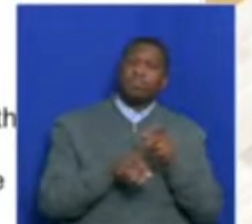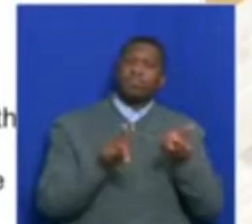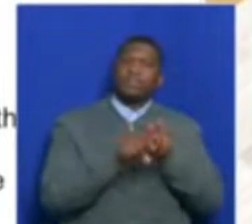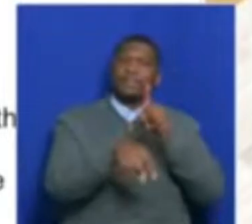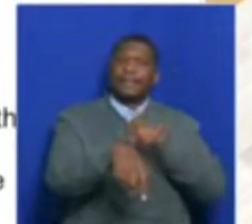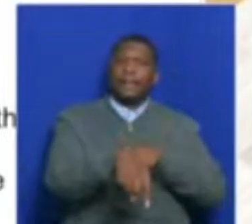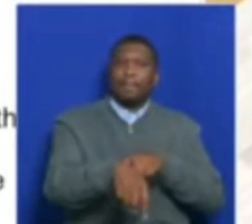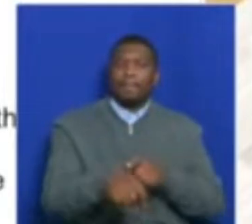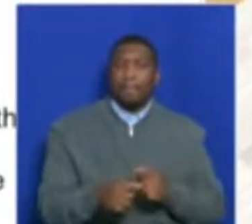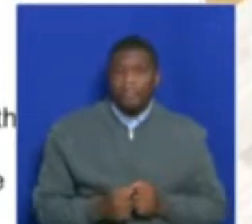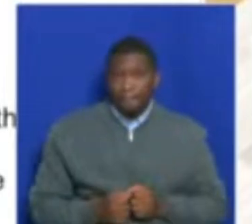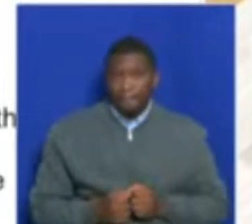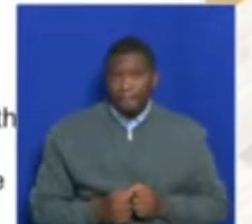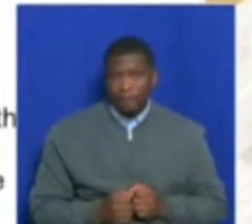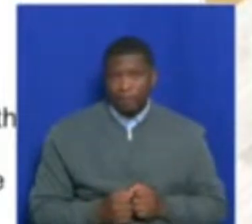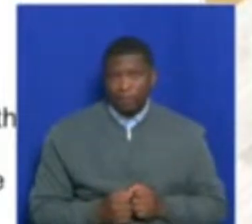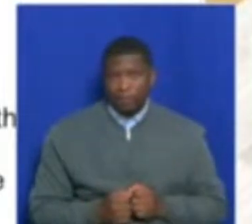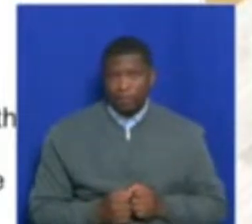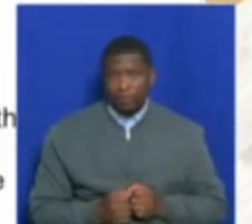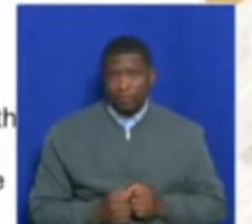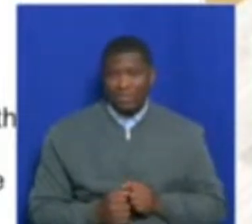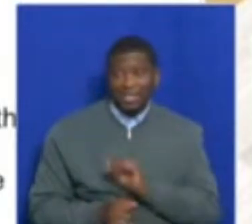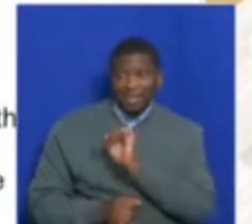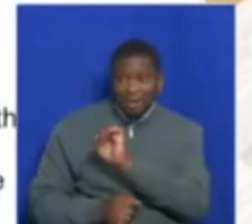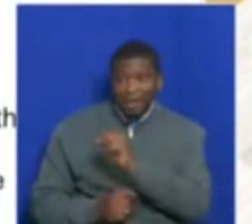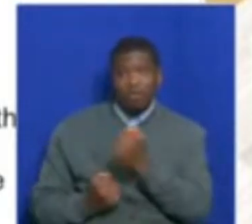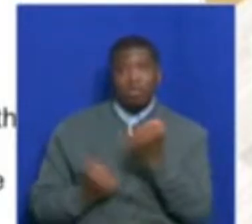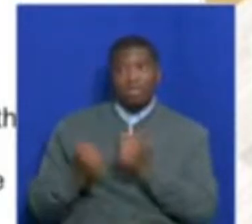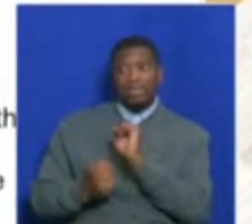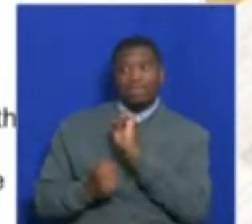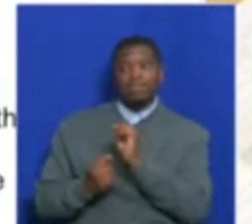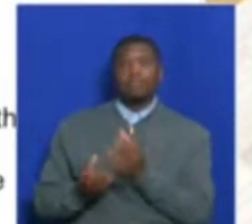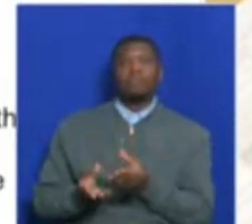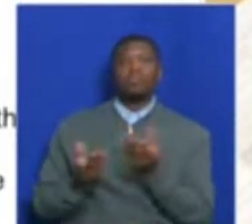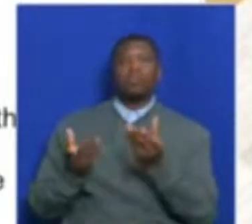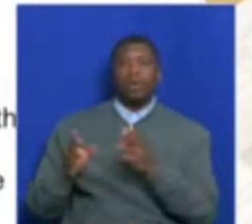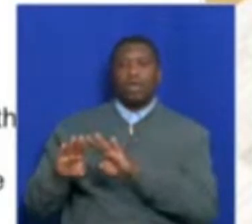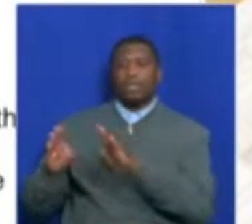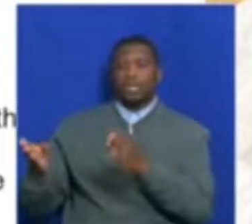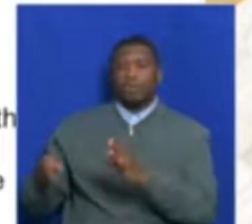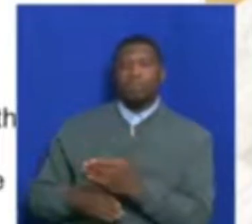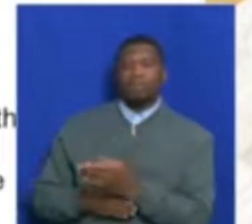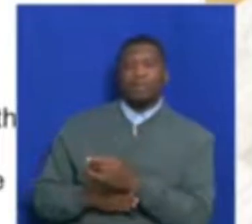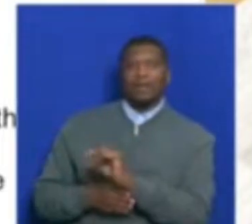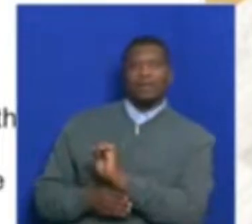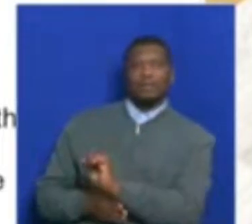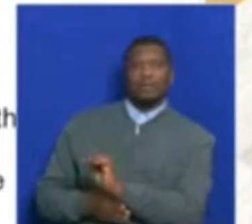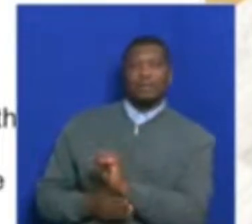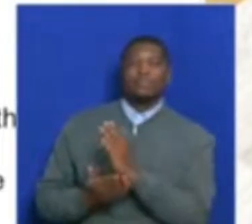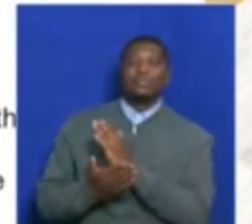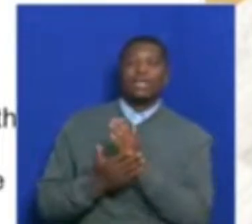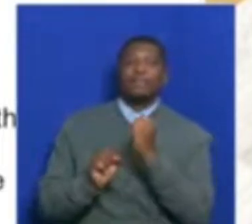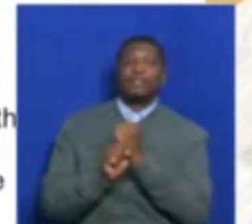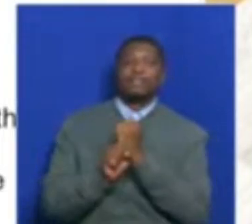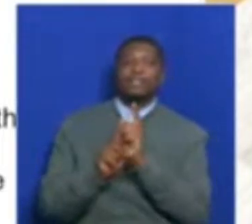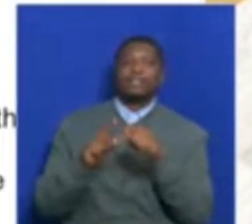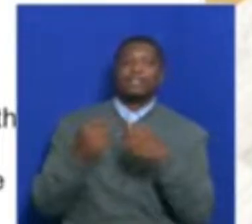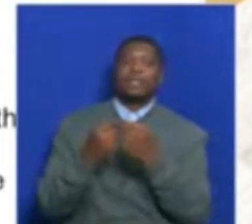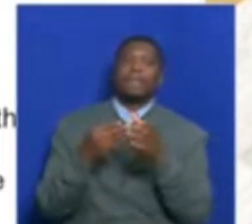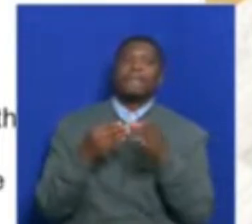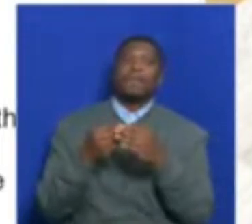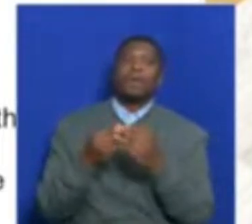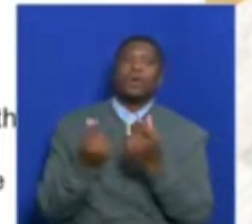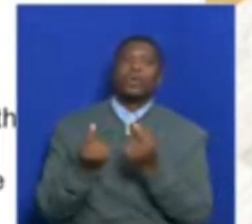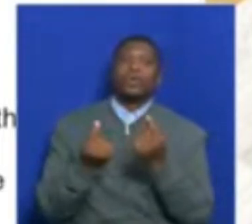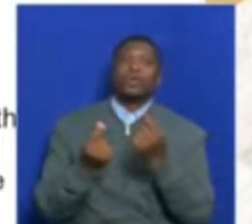The keys of the suspect's vehicle was found on the table. Some task team members took the suspect's girlfriend outside